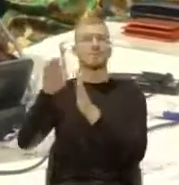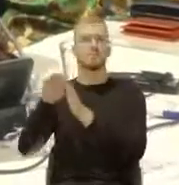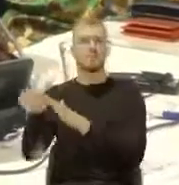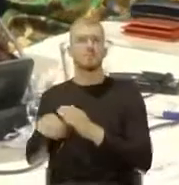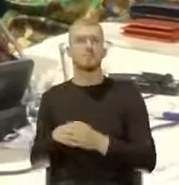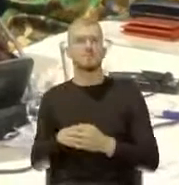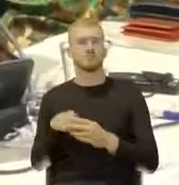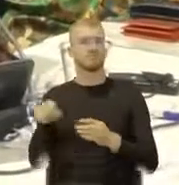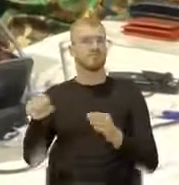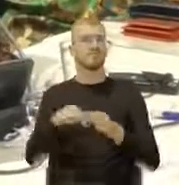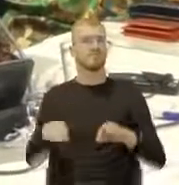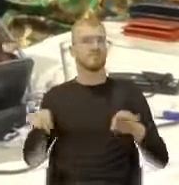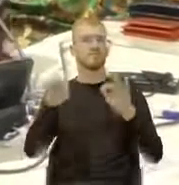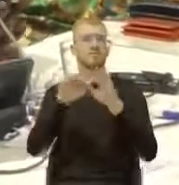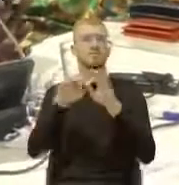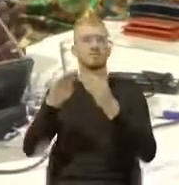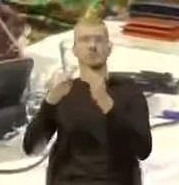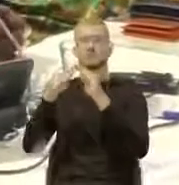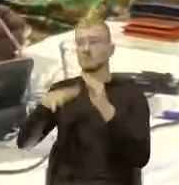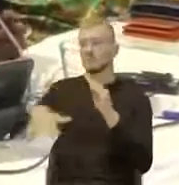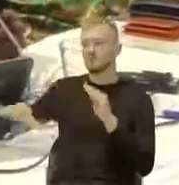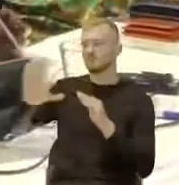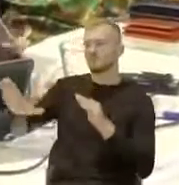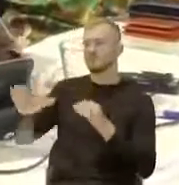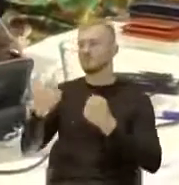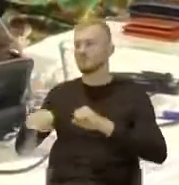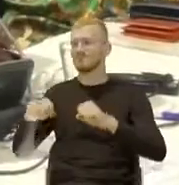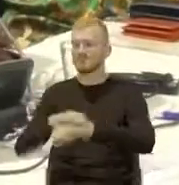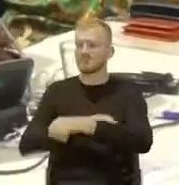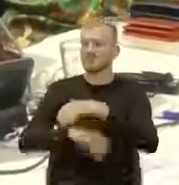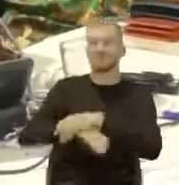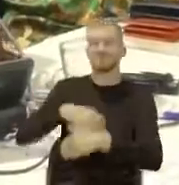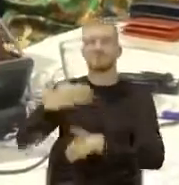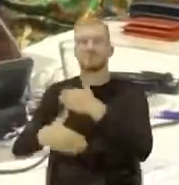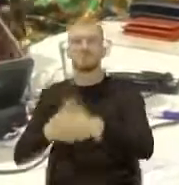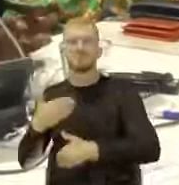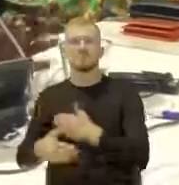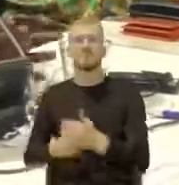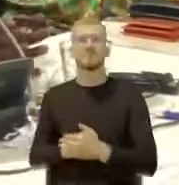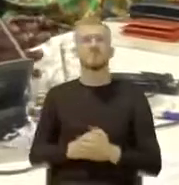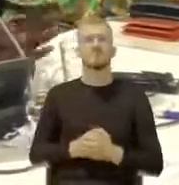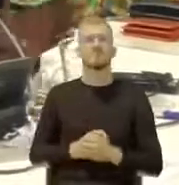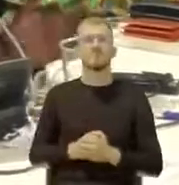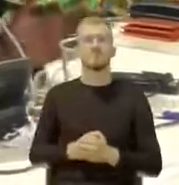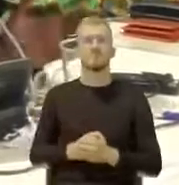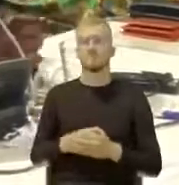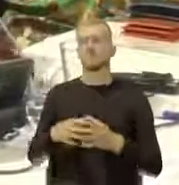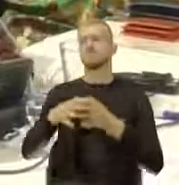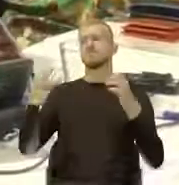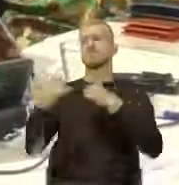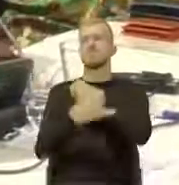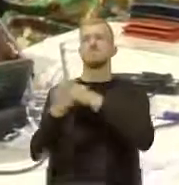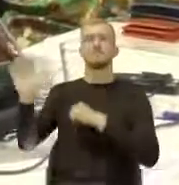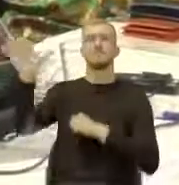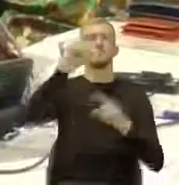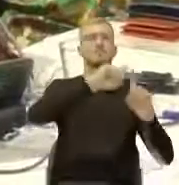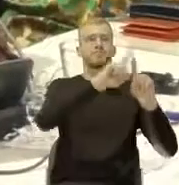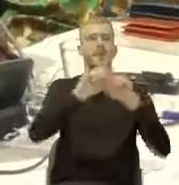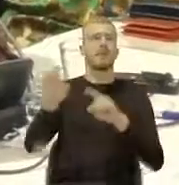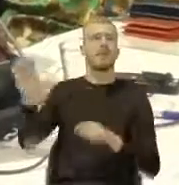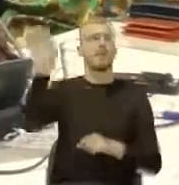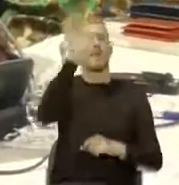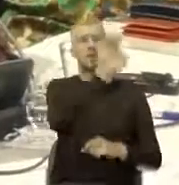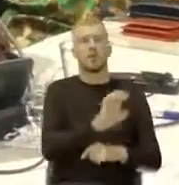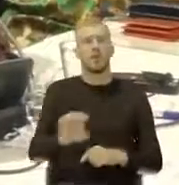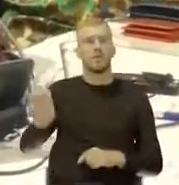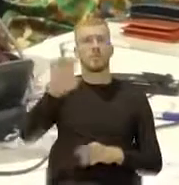congratulate mayors from most countries in Europe for their leading role in receiving the refugees from